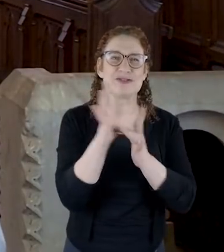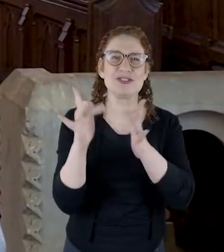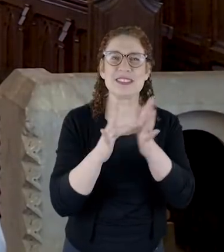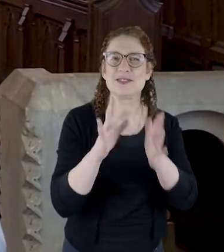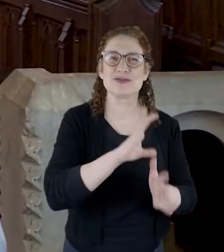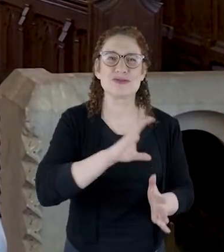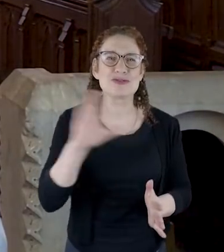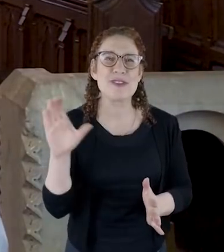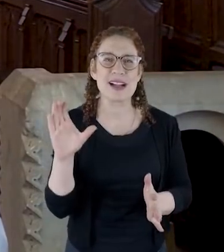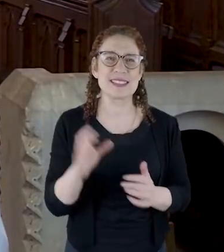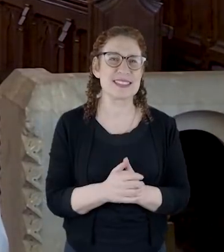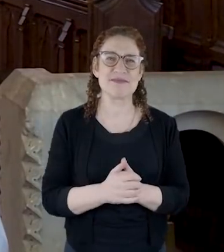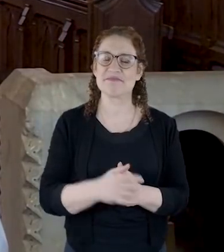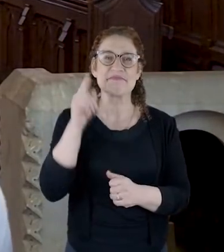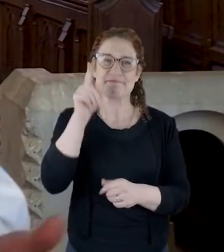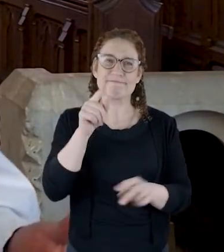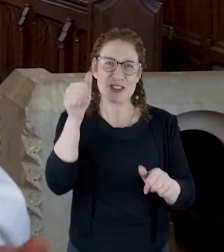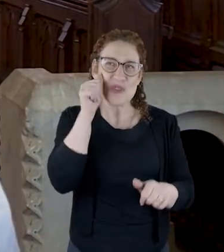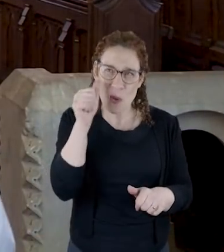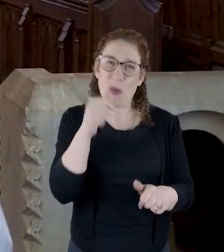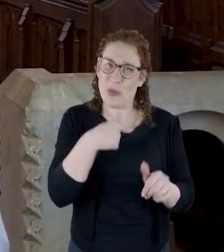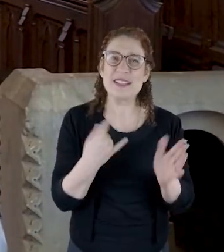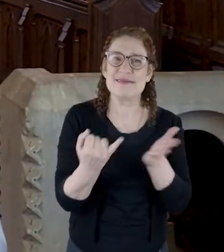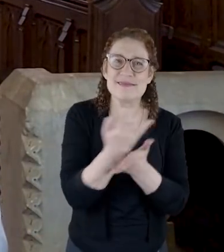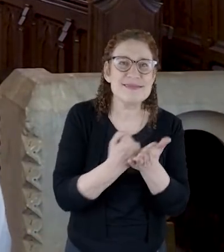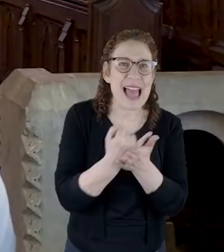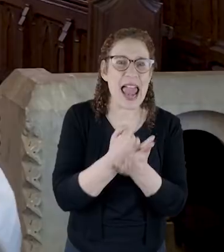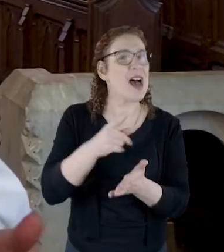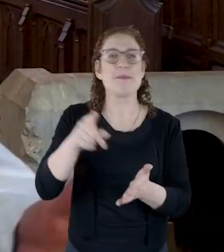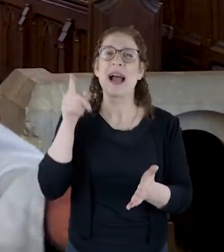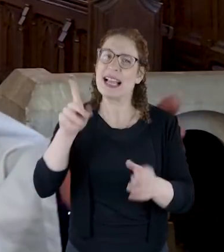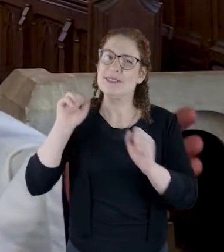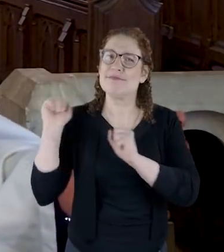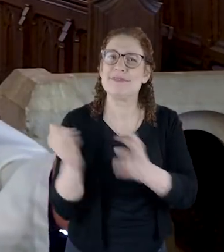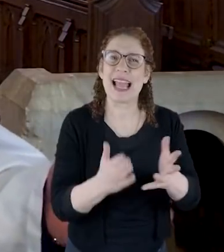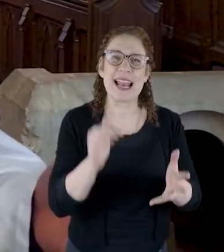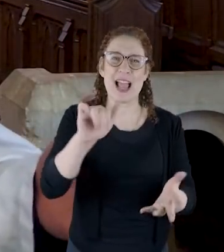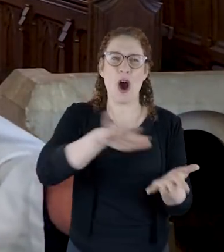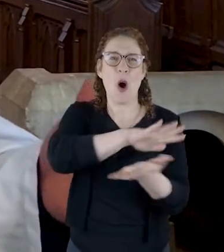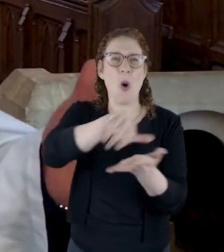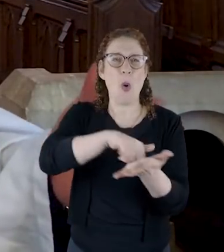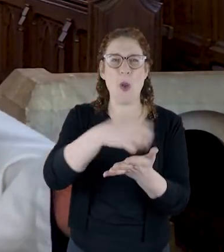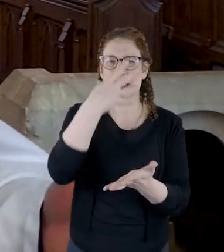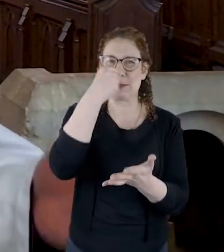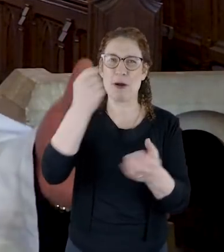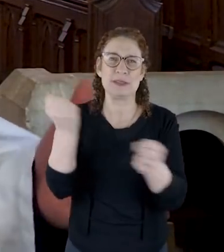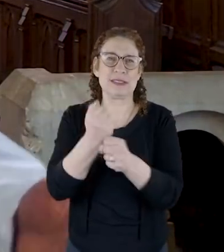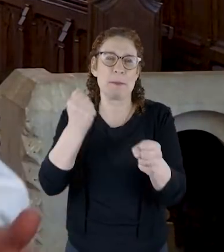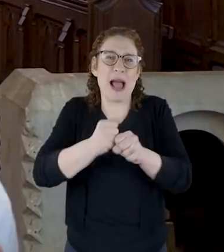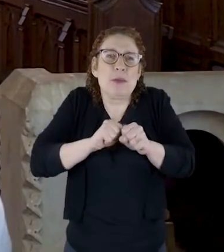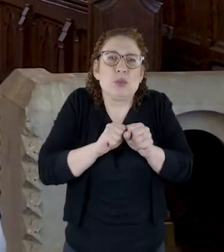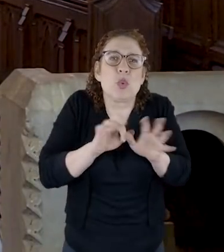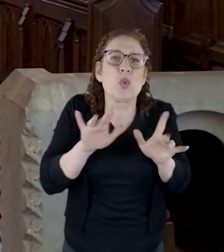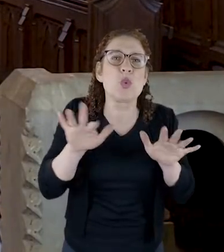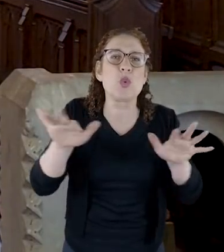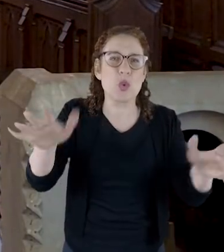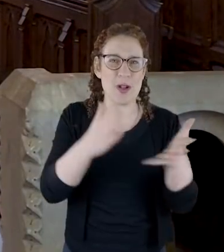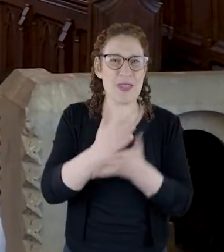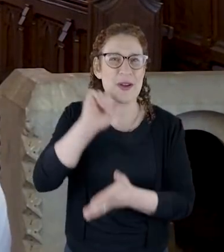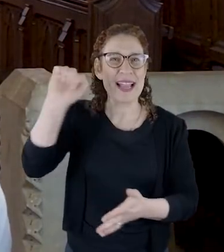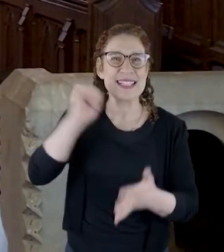Christ, not counting our trespasses against us, by sending his Holy Spirit to shed abroad his love among